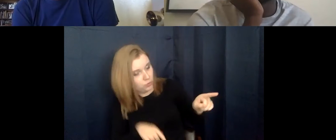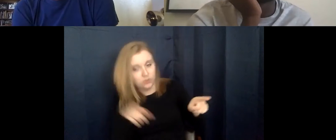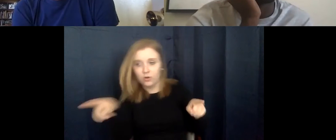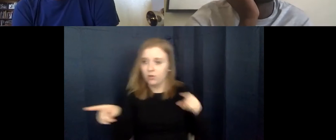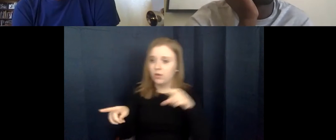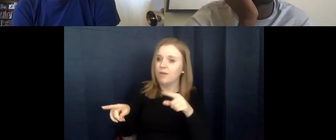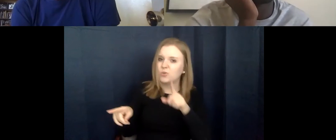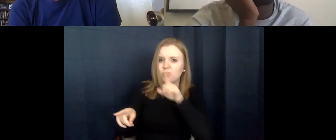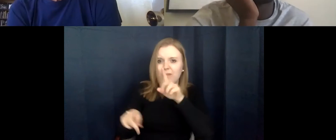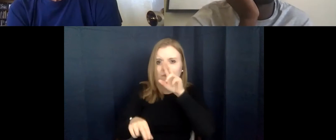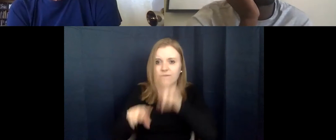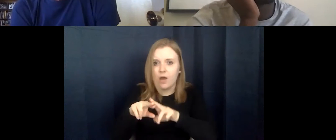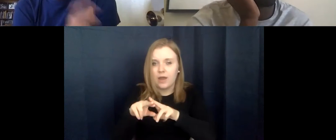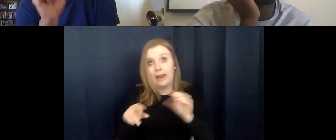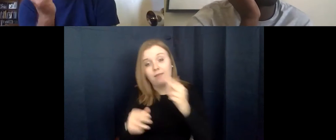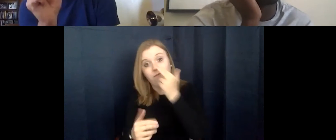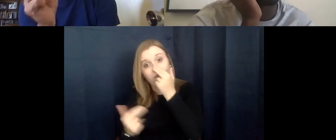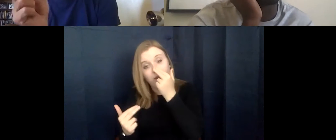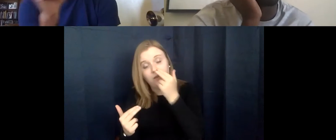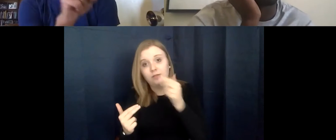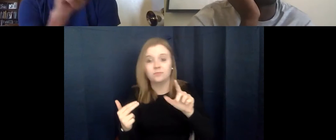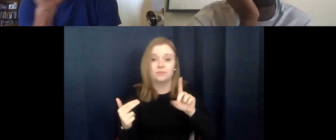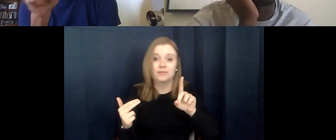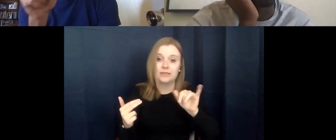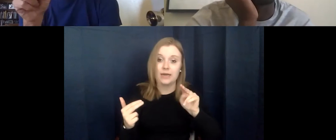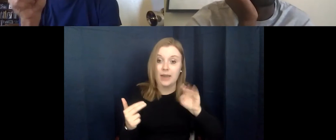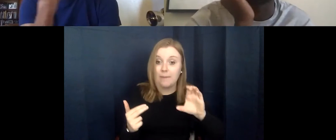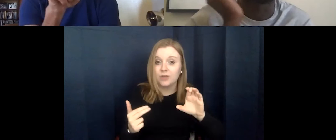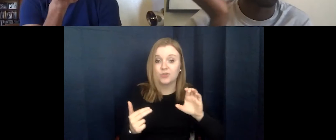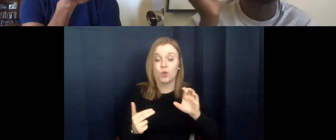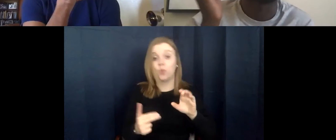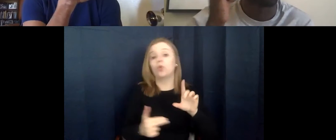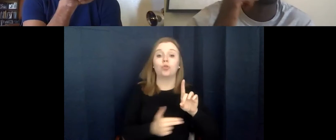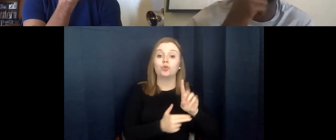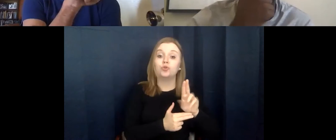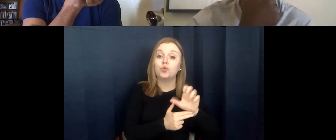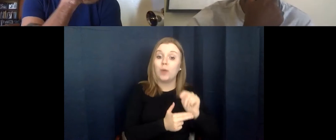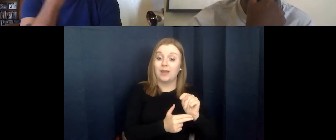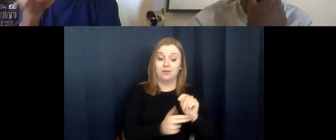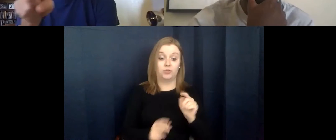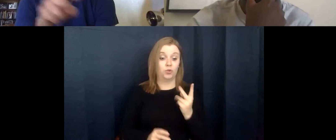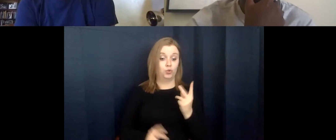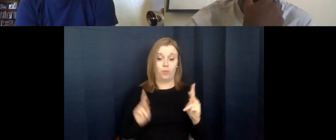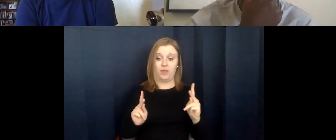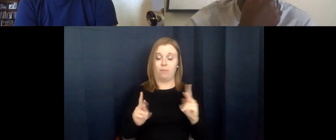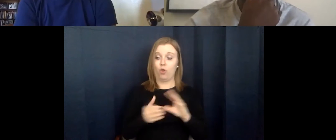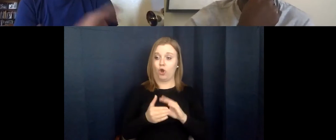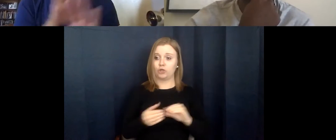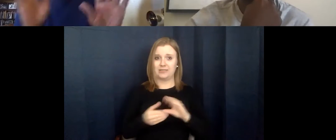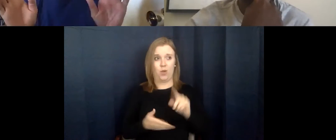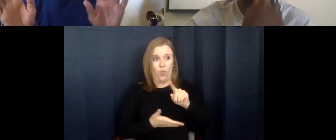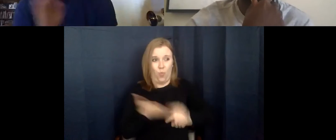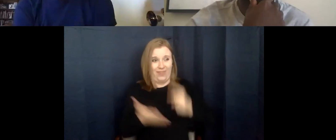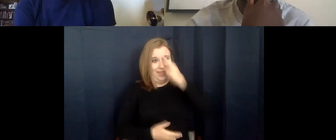fun and funny dynamics. The duets where 2 people are just saying what they think the other person is doing are